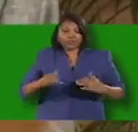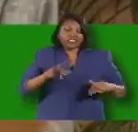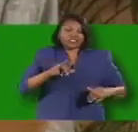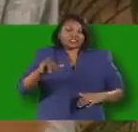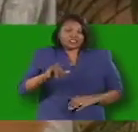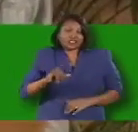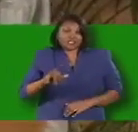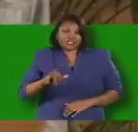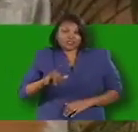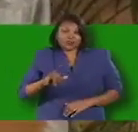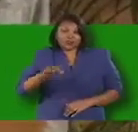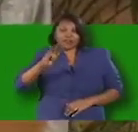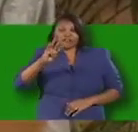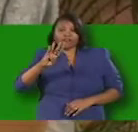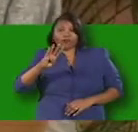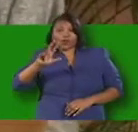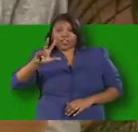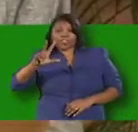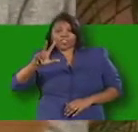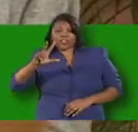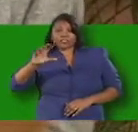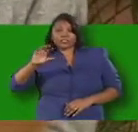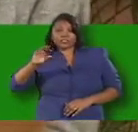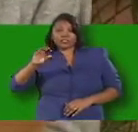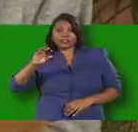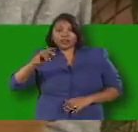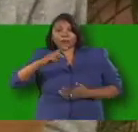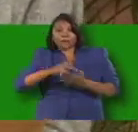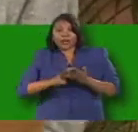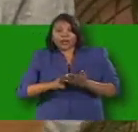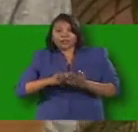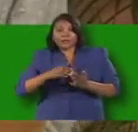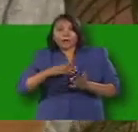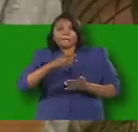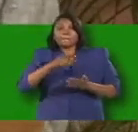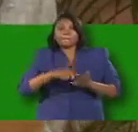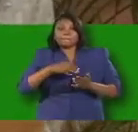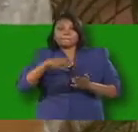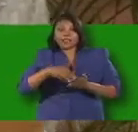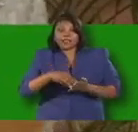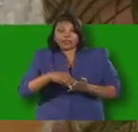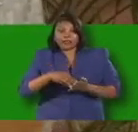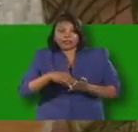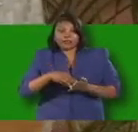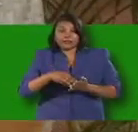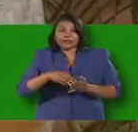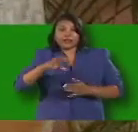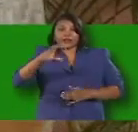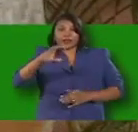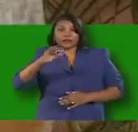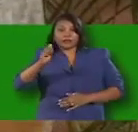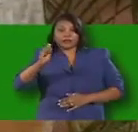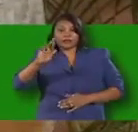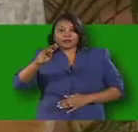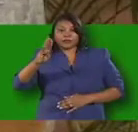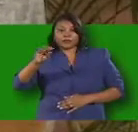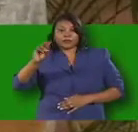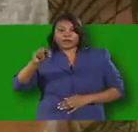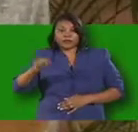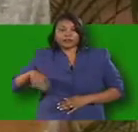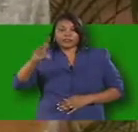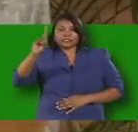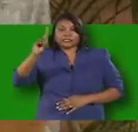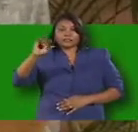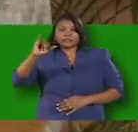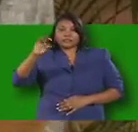to around 430 parts per million of carbon dioxide, compared